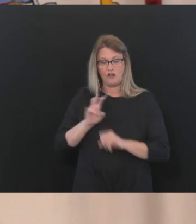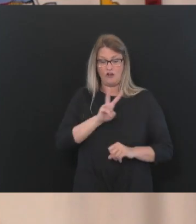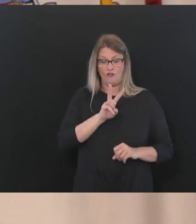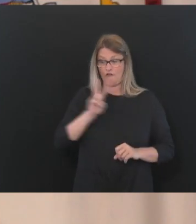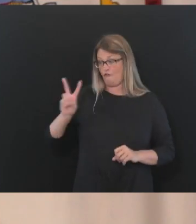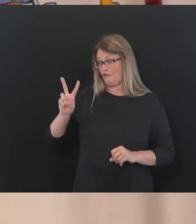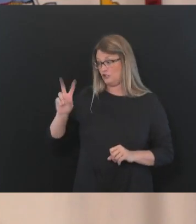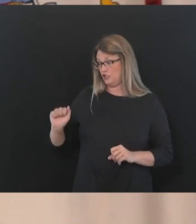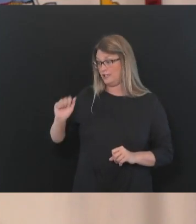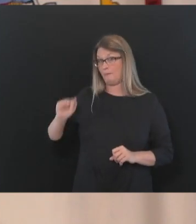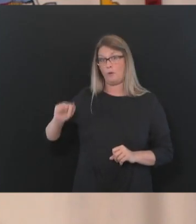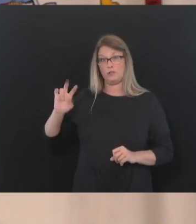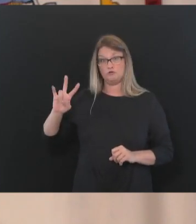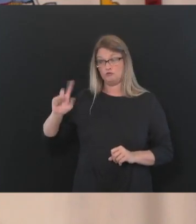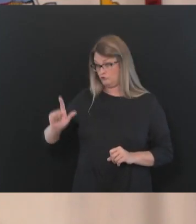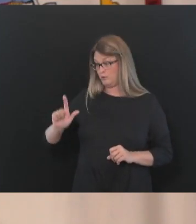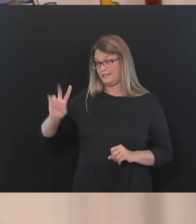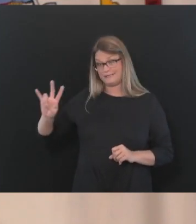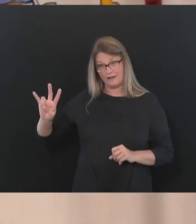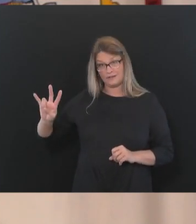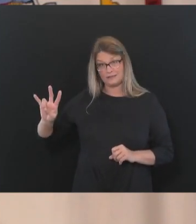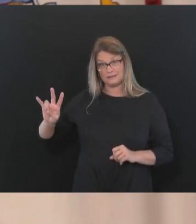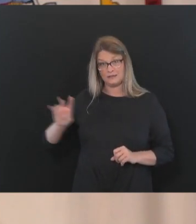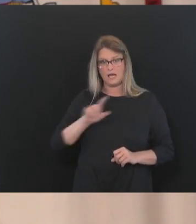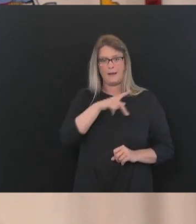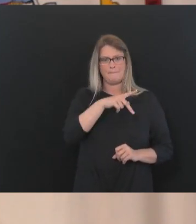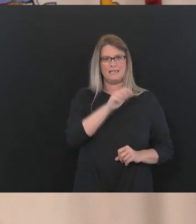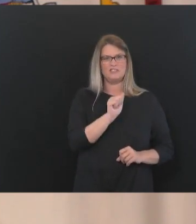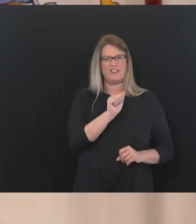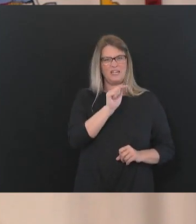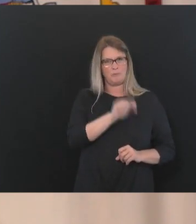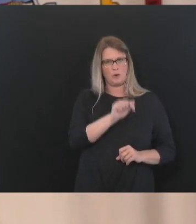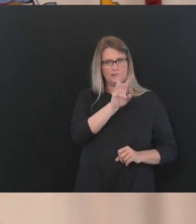at 27. Pennsylvania's at 60.